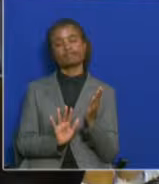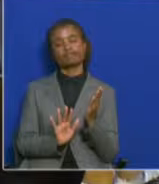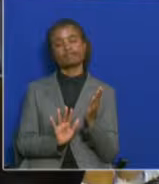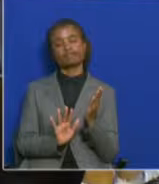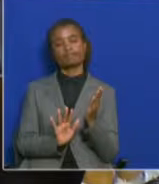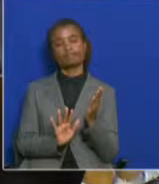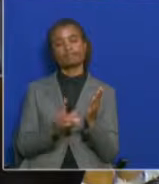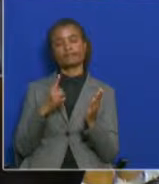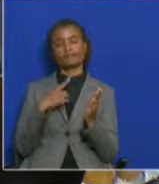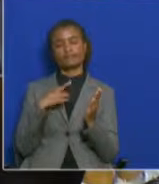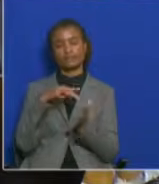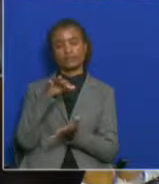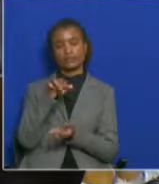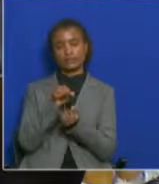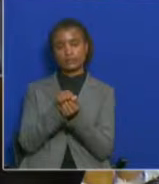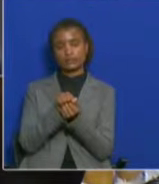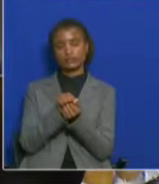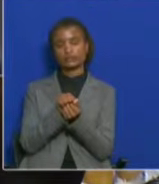the main